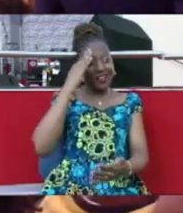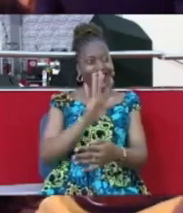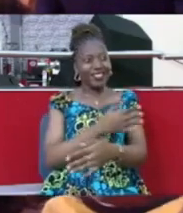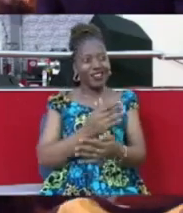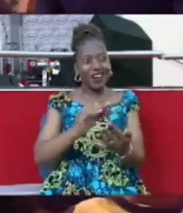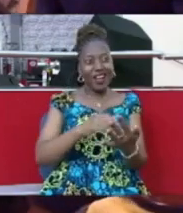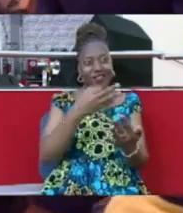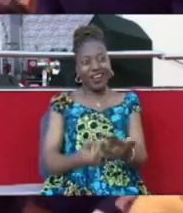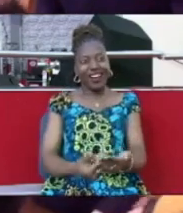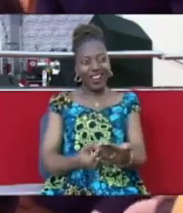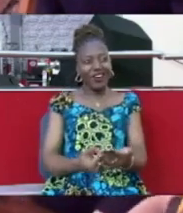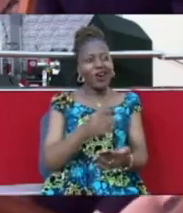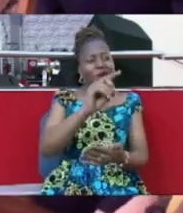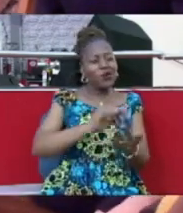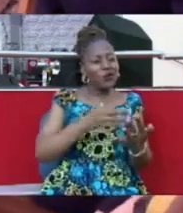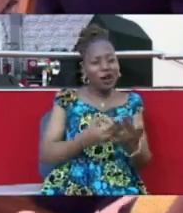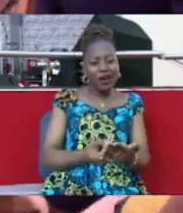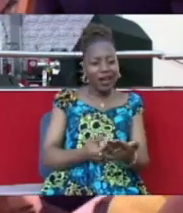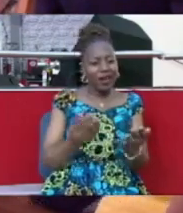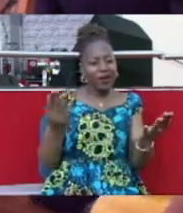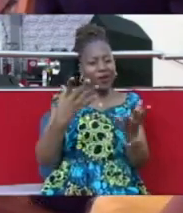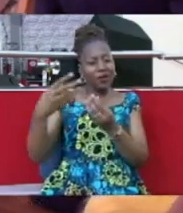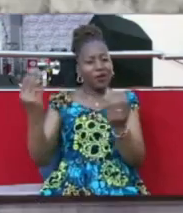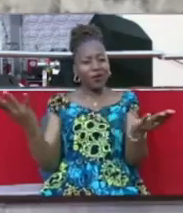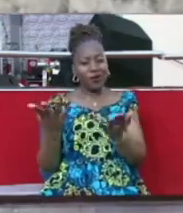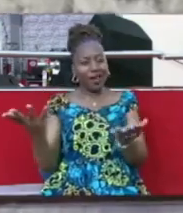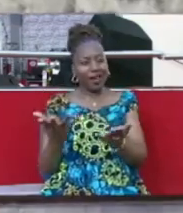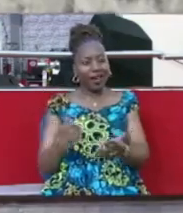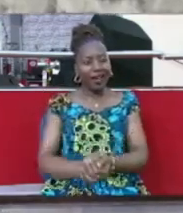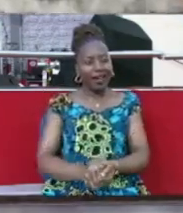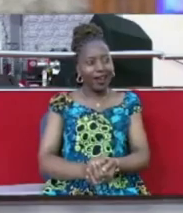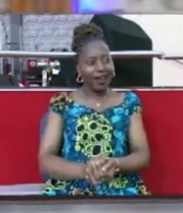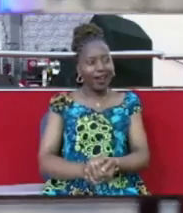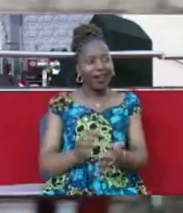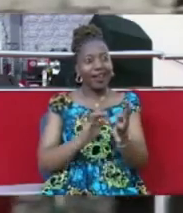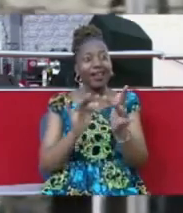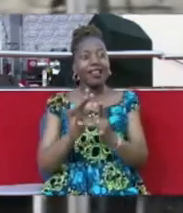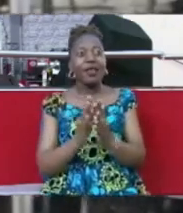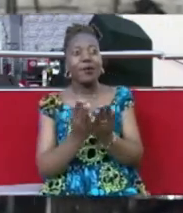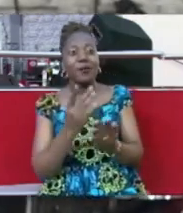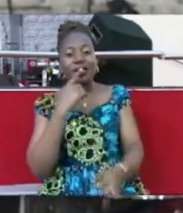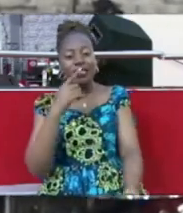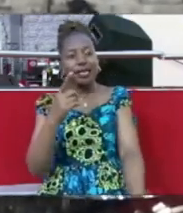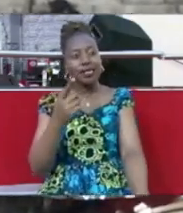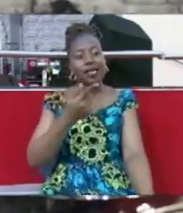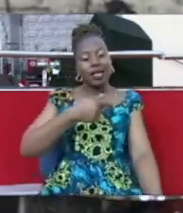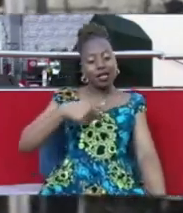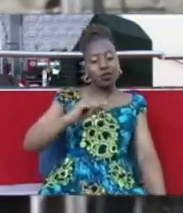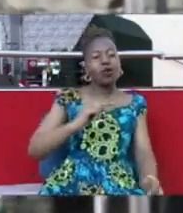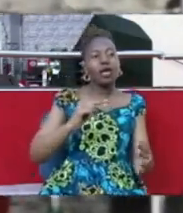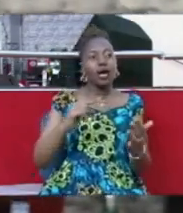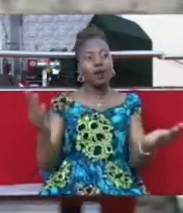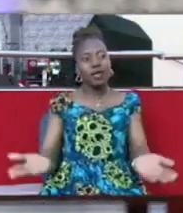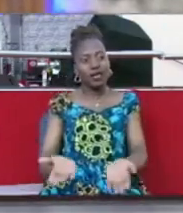Unaanguka ukienda wapi? You are dropping going where? Yet the Bible says that we have been raised and seated with